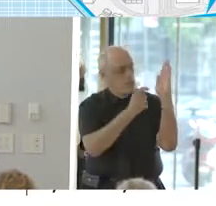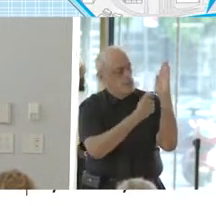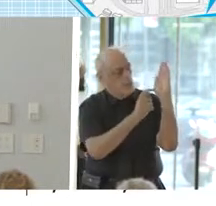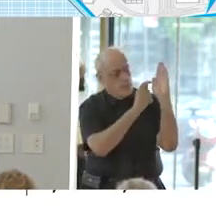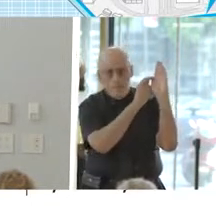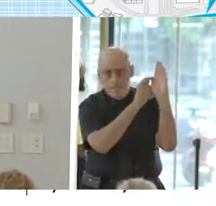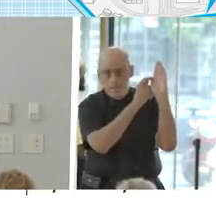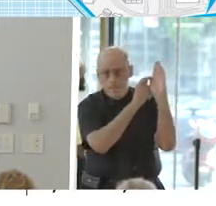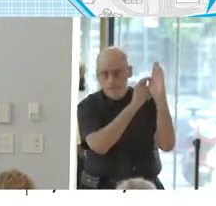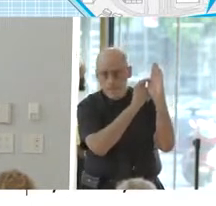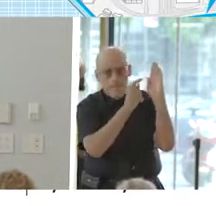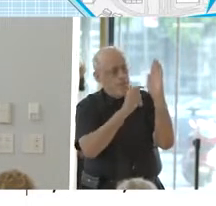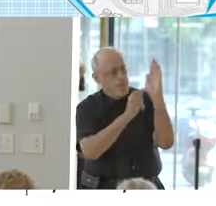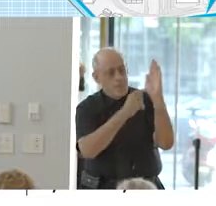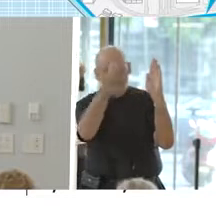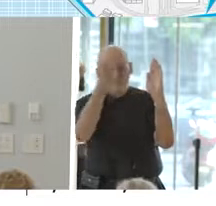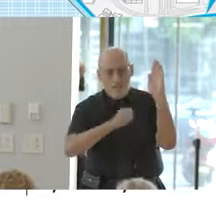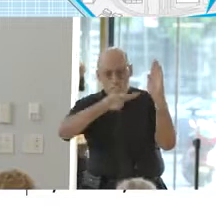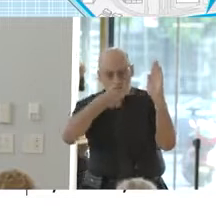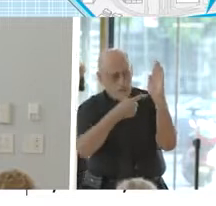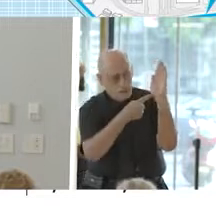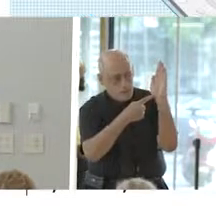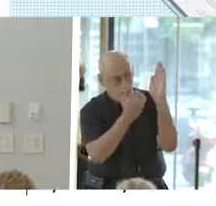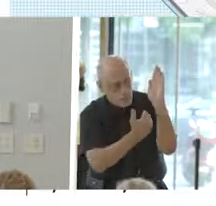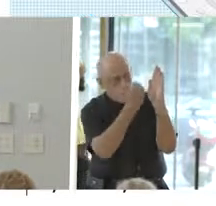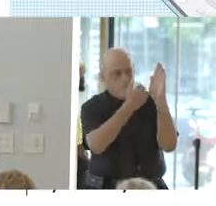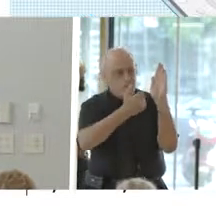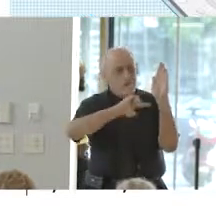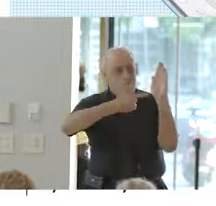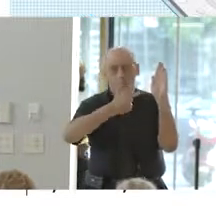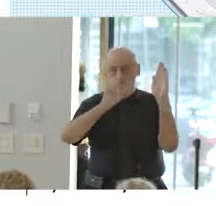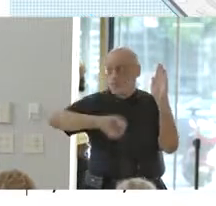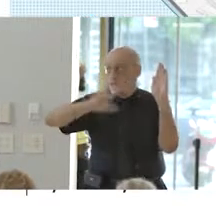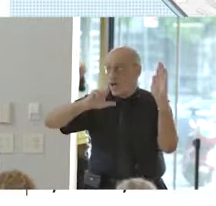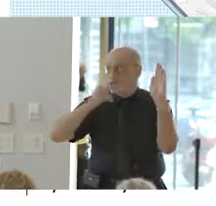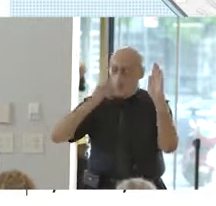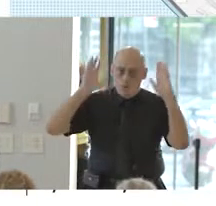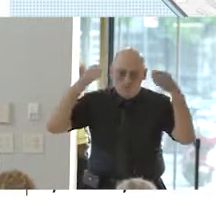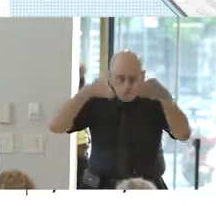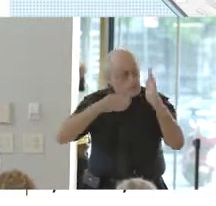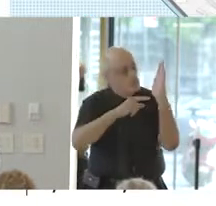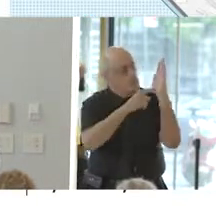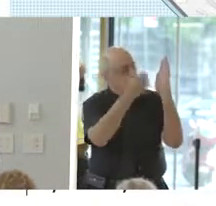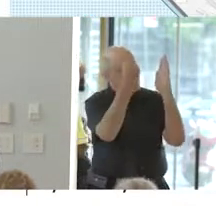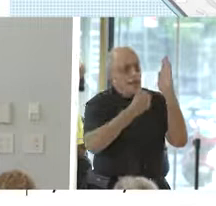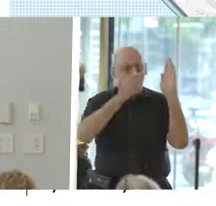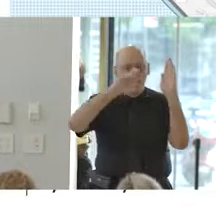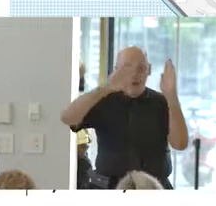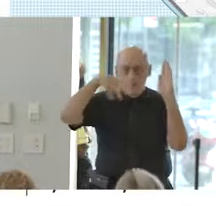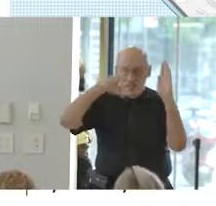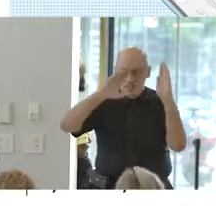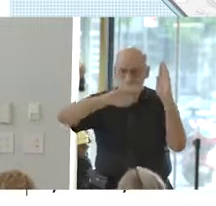relief, starting with the South project. And if we go to the next slide, they'll get a little bit closer view of this. The South Battery Park City